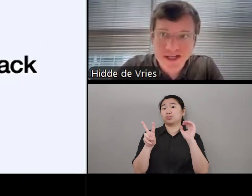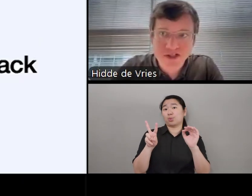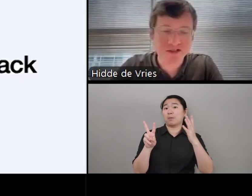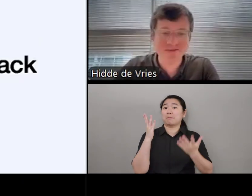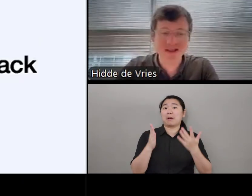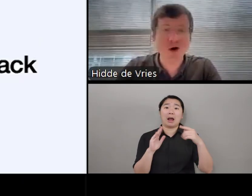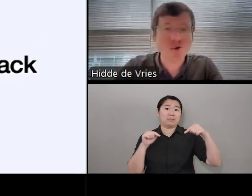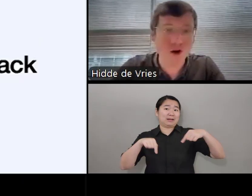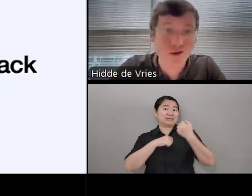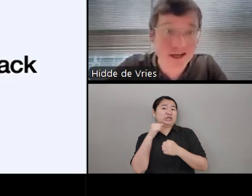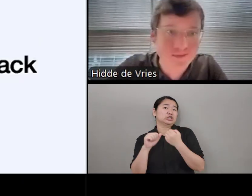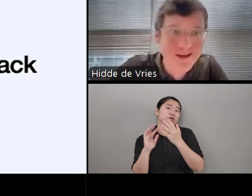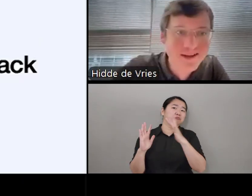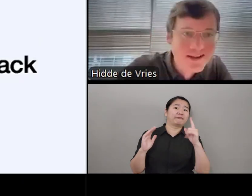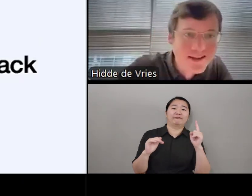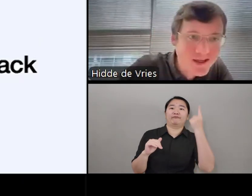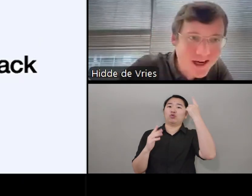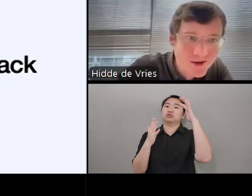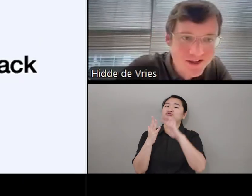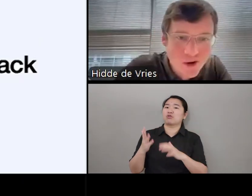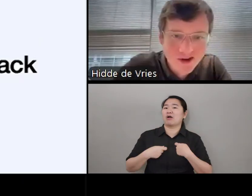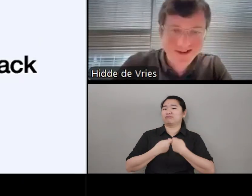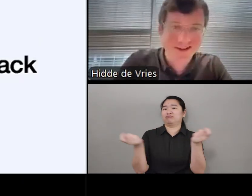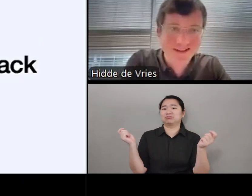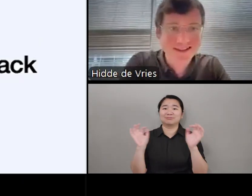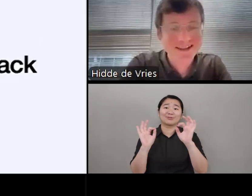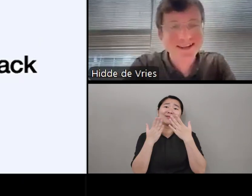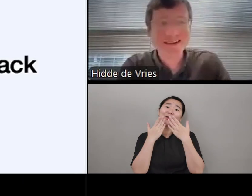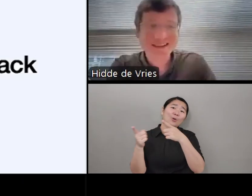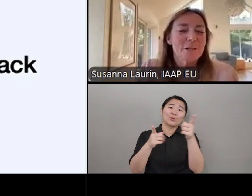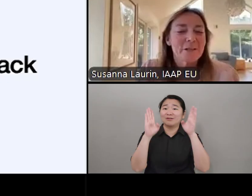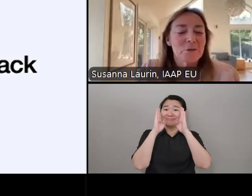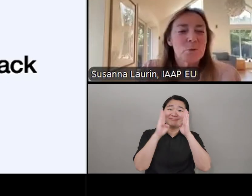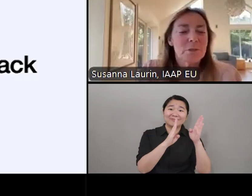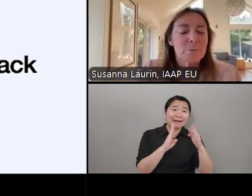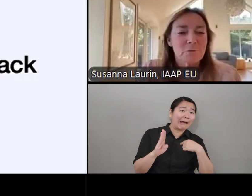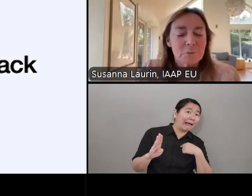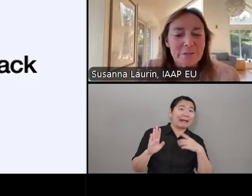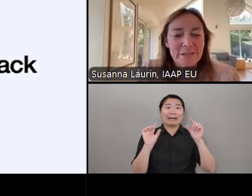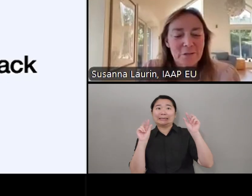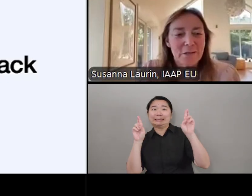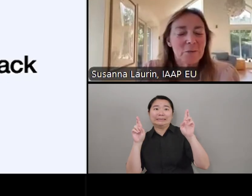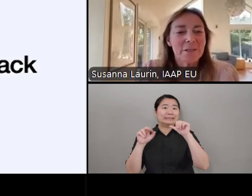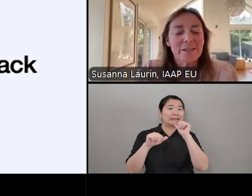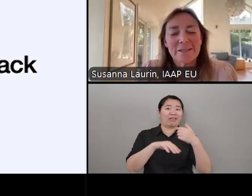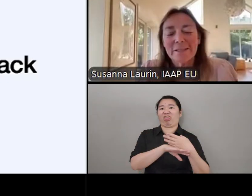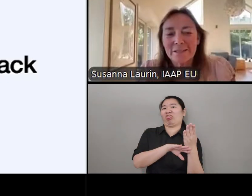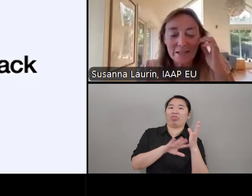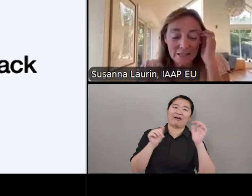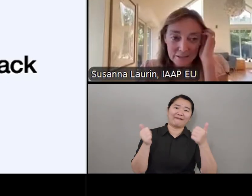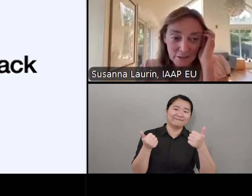your attention. I hope I'm not over time because my timer didn't work. Well, you did a perfect presentation. Thank you,